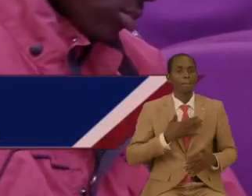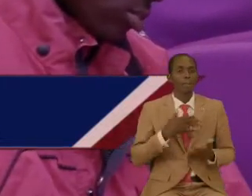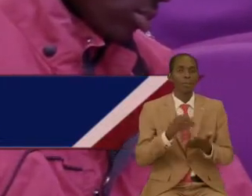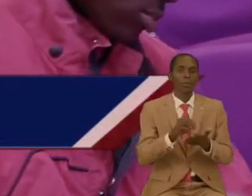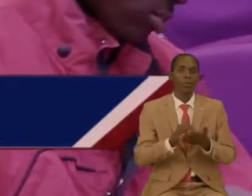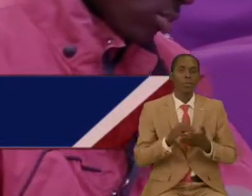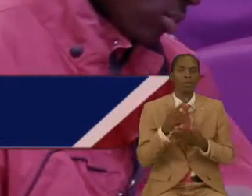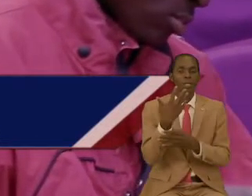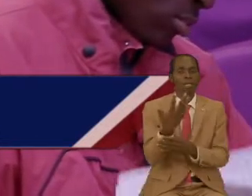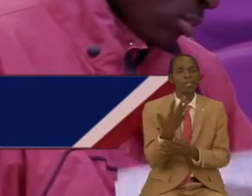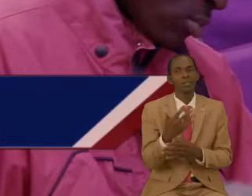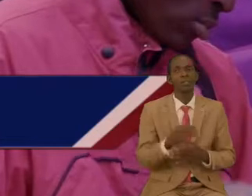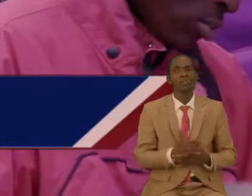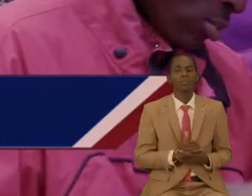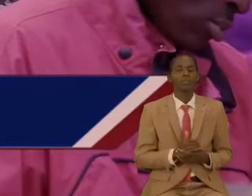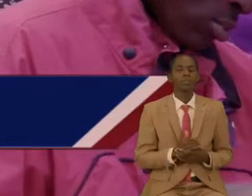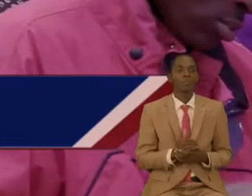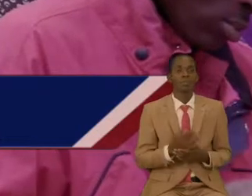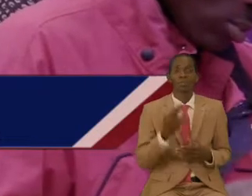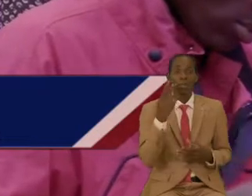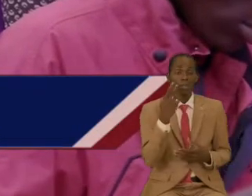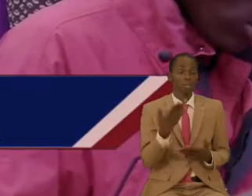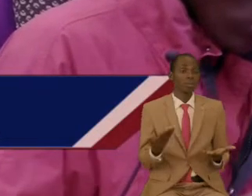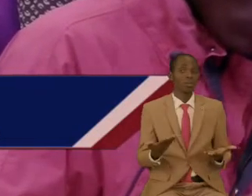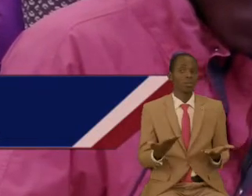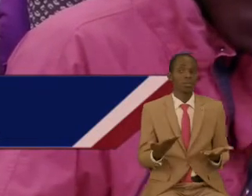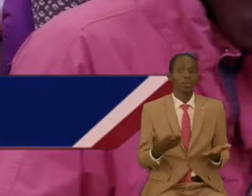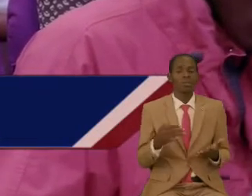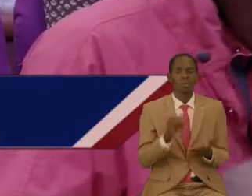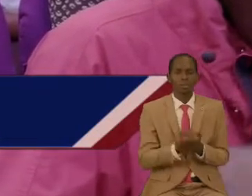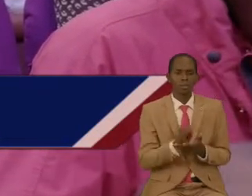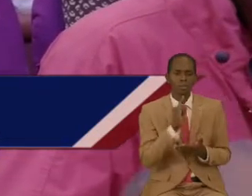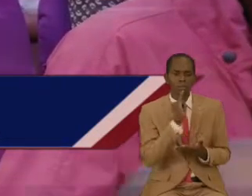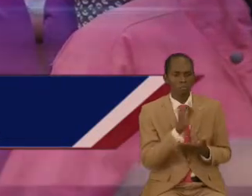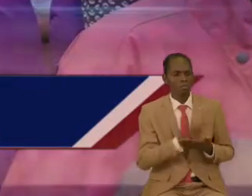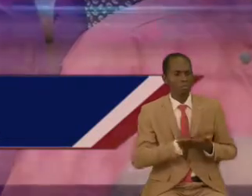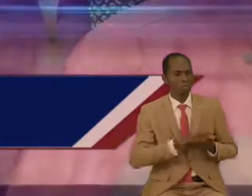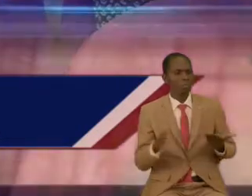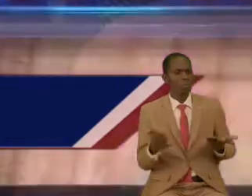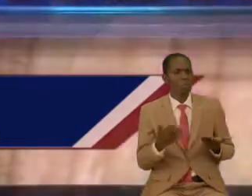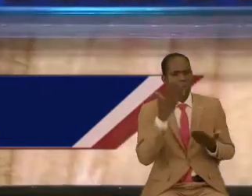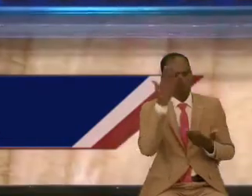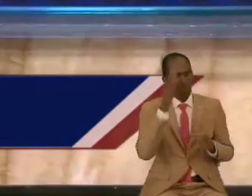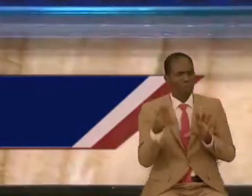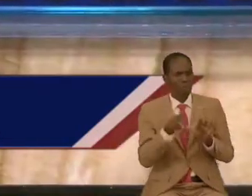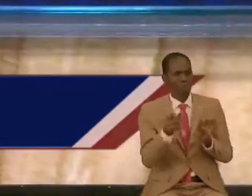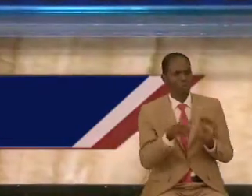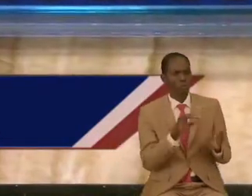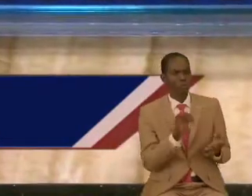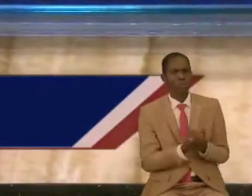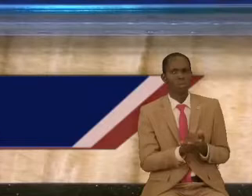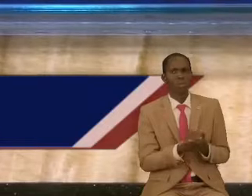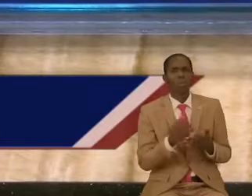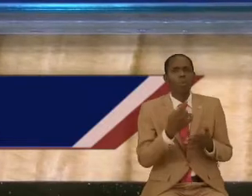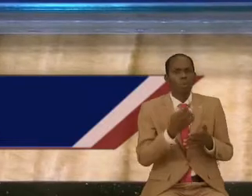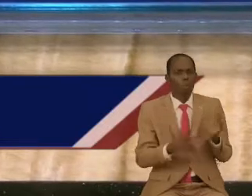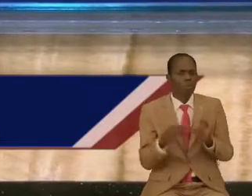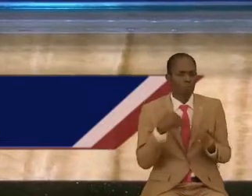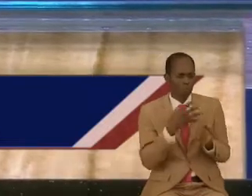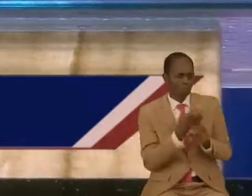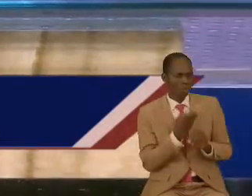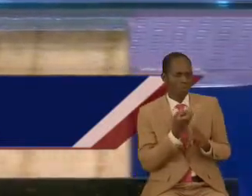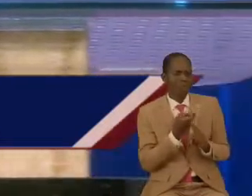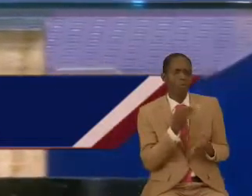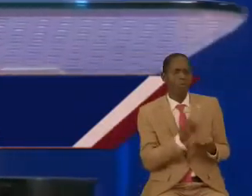mine own hands. You say, that's clear. Why did he do that? And what do we get from that? He